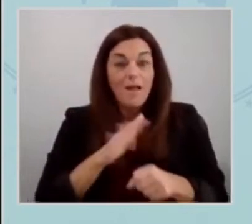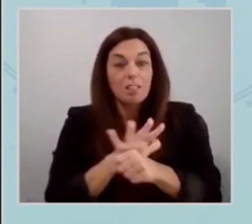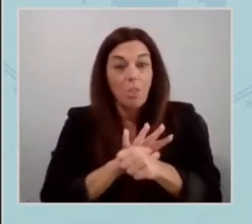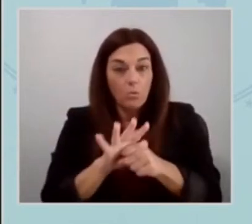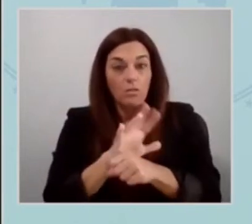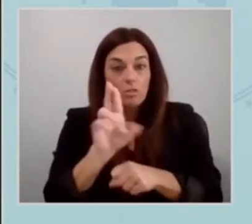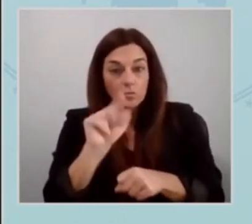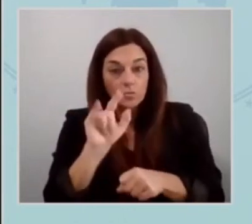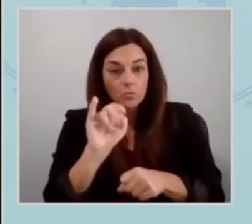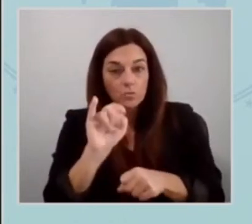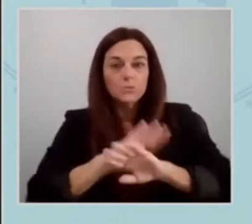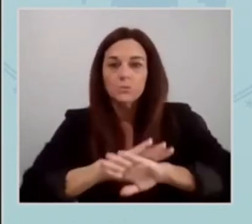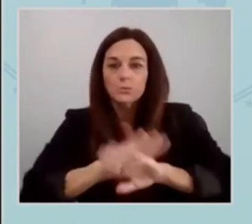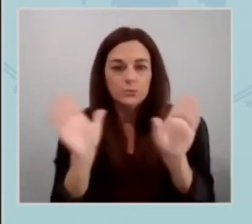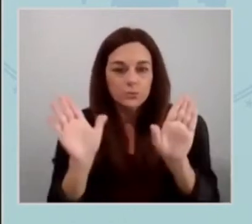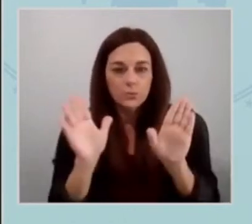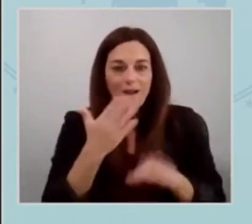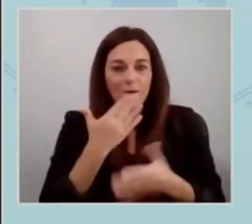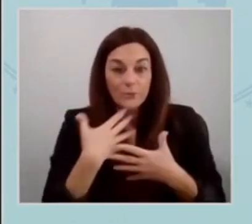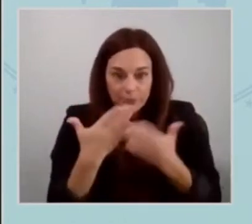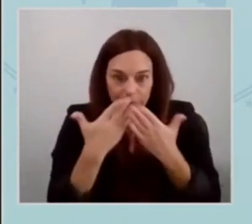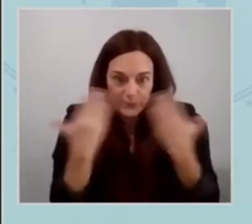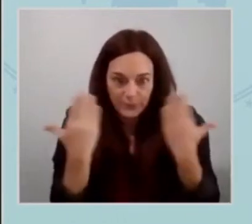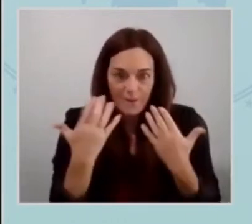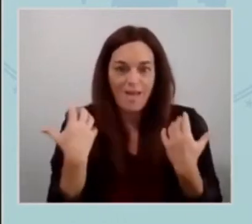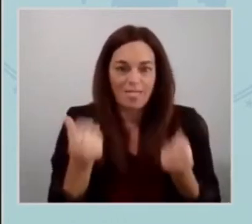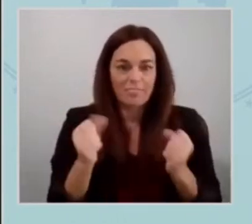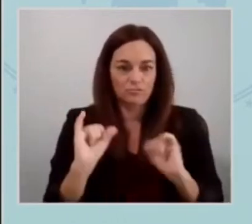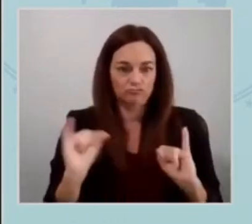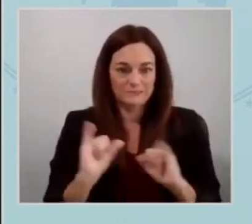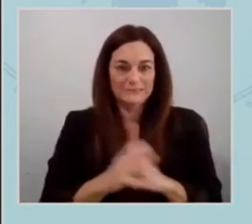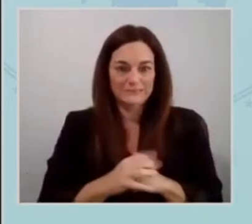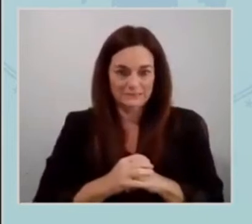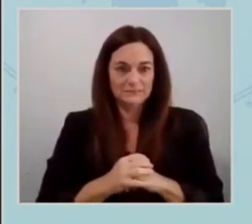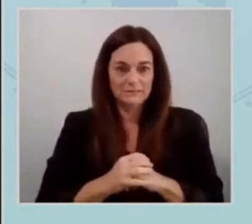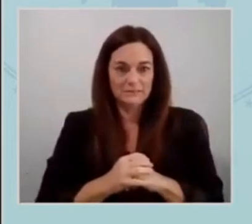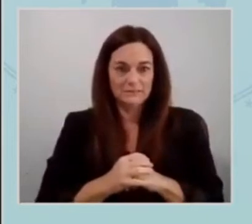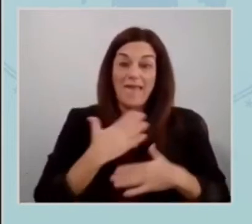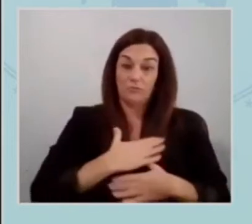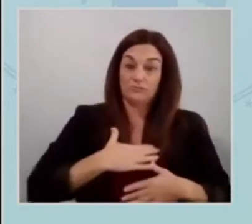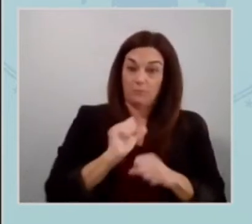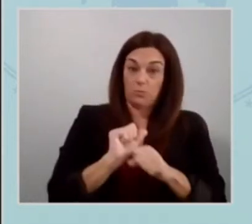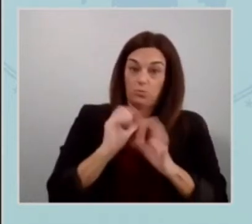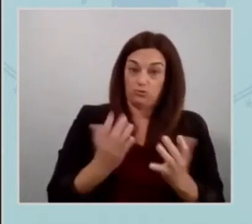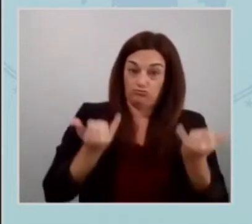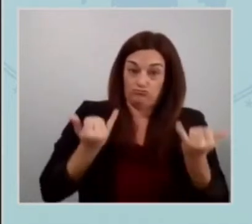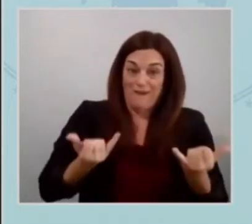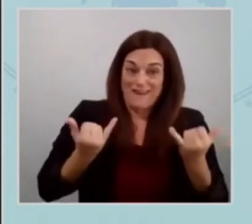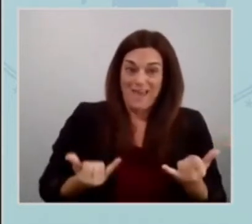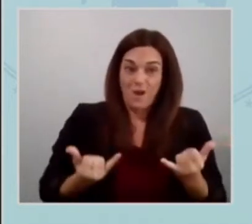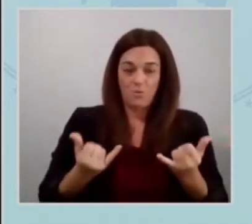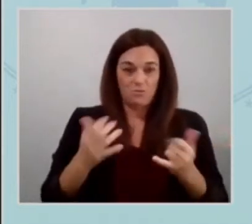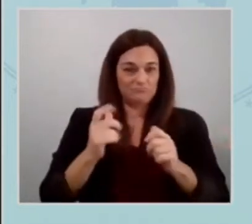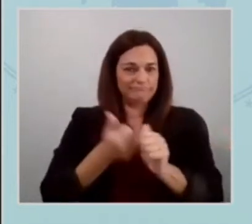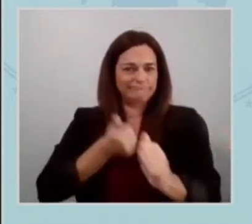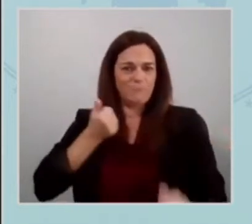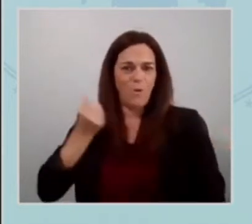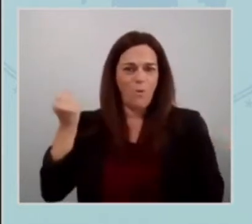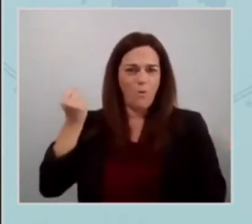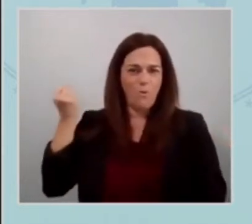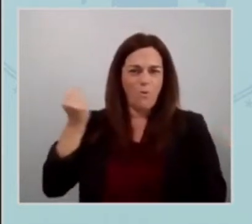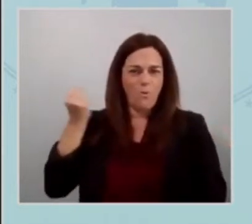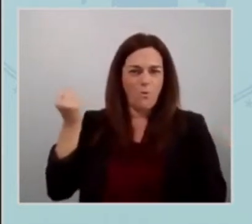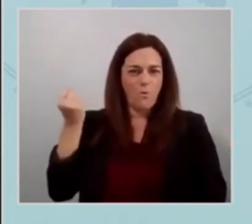2021 of February, 100% of my local union will not have health insurance. Entertainment workers